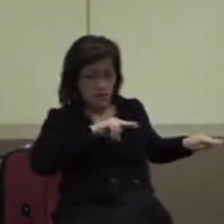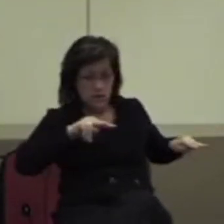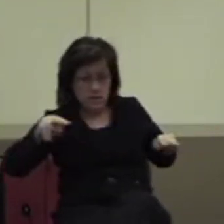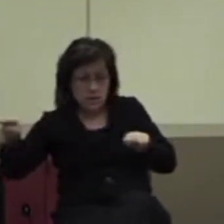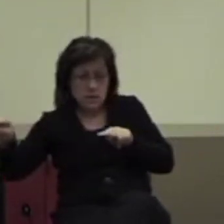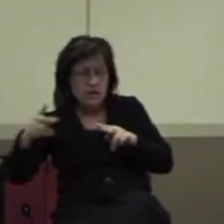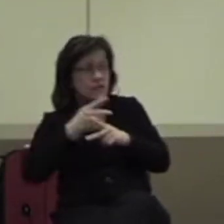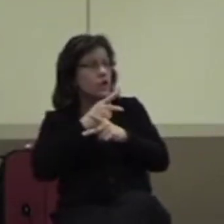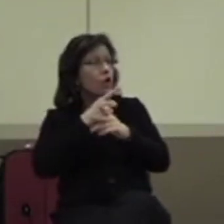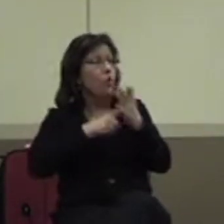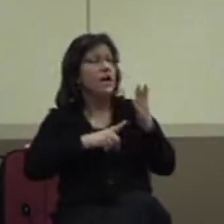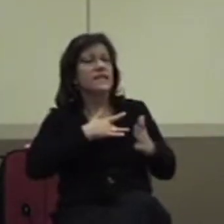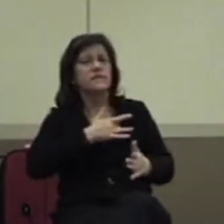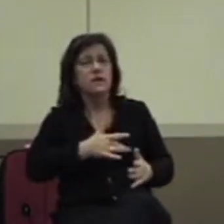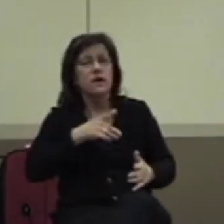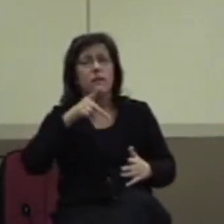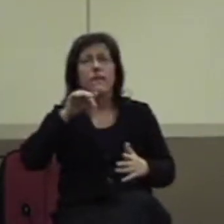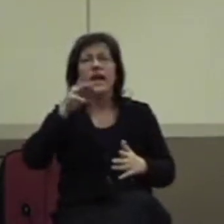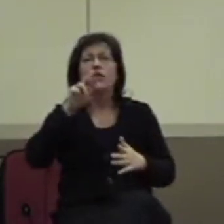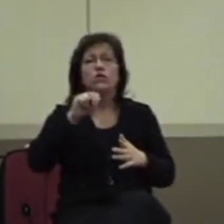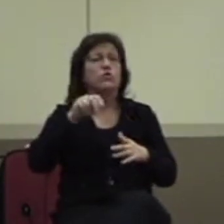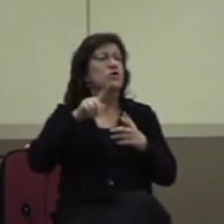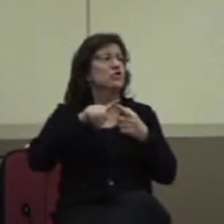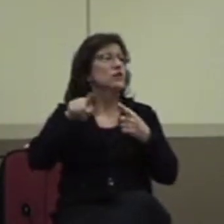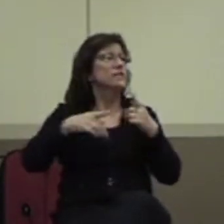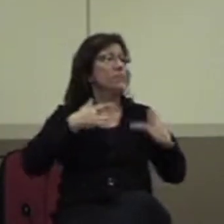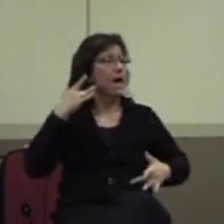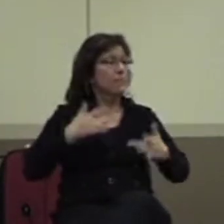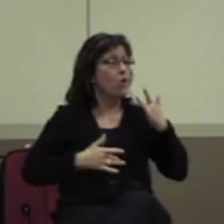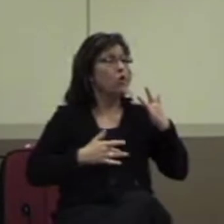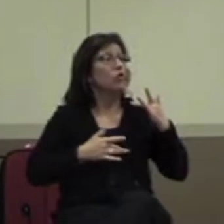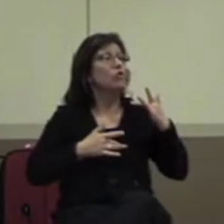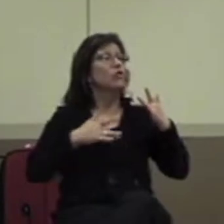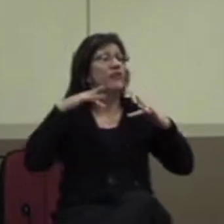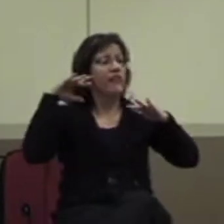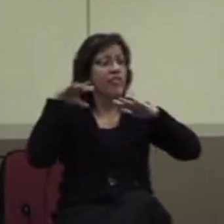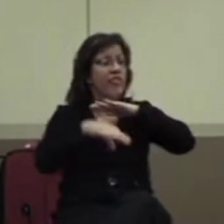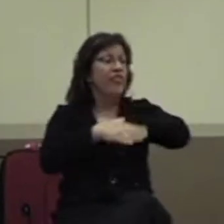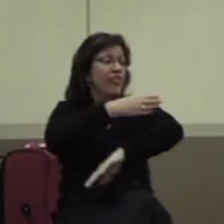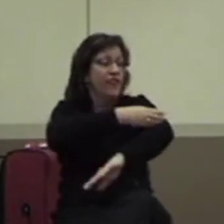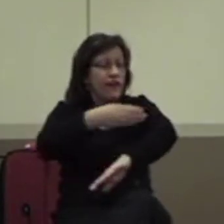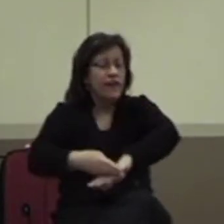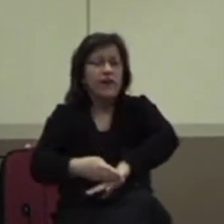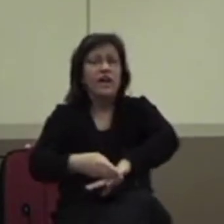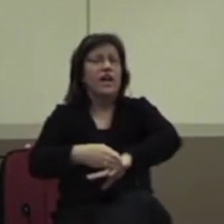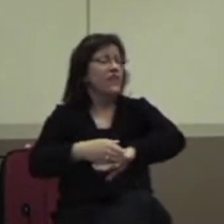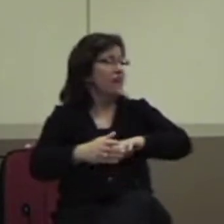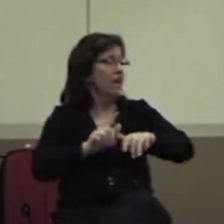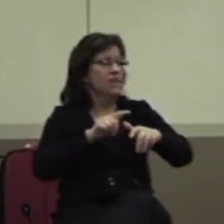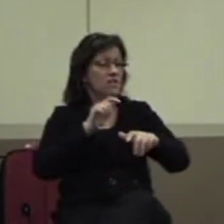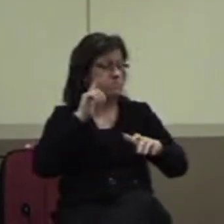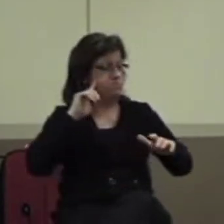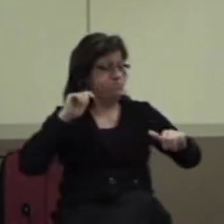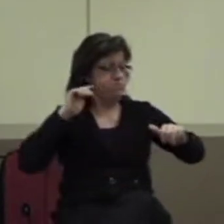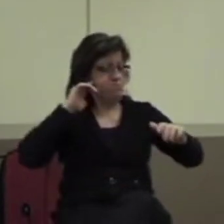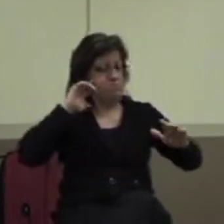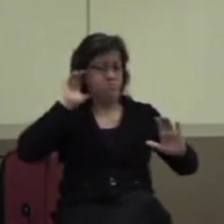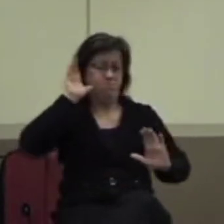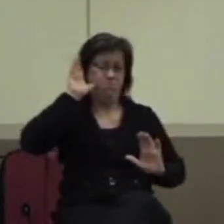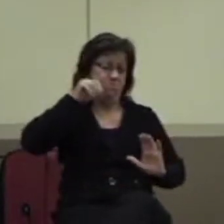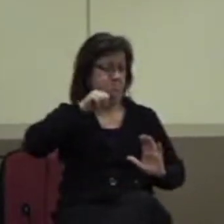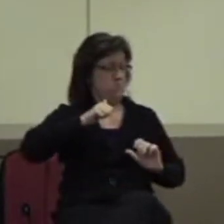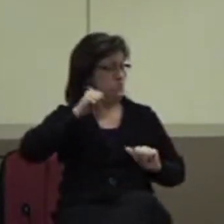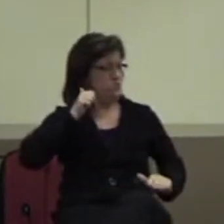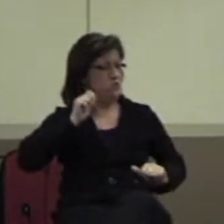what the pattern was to his bipolar going down and him locking into refusing to go to work and figuring out what I was